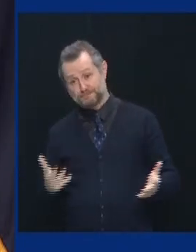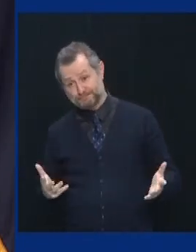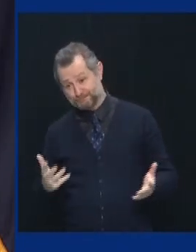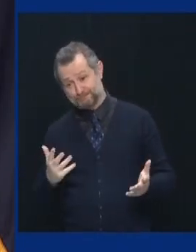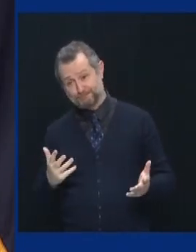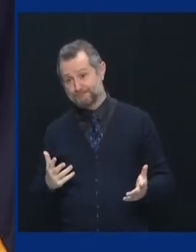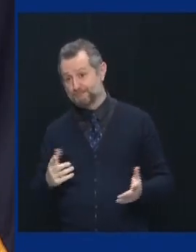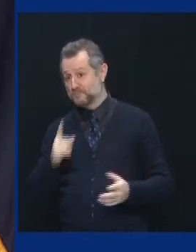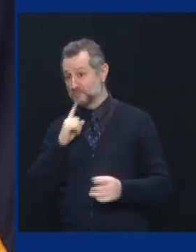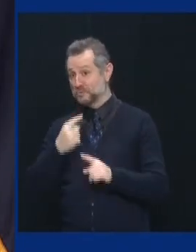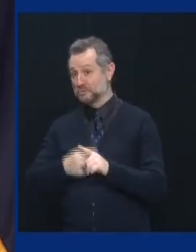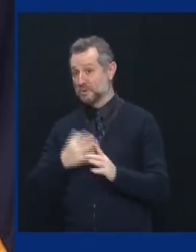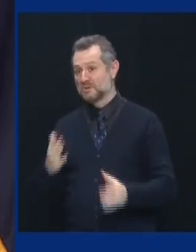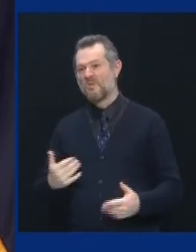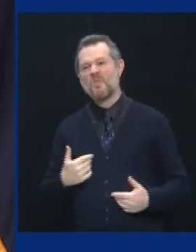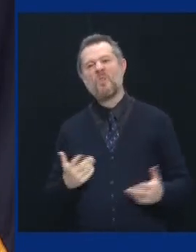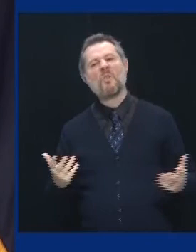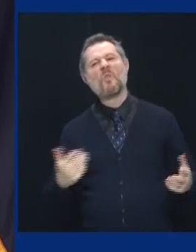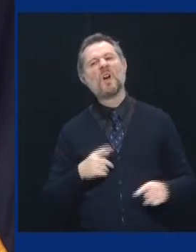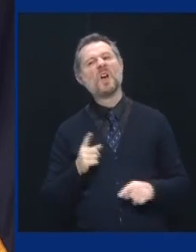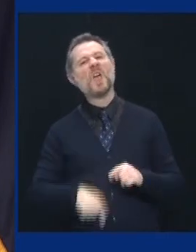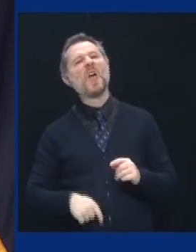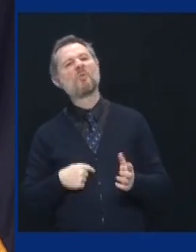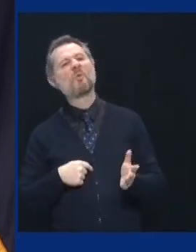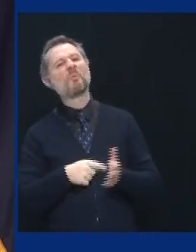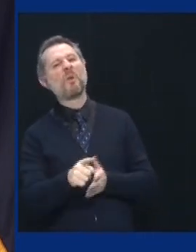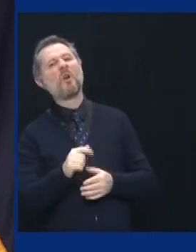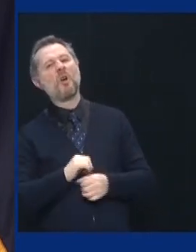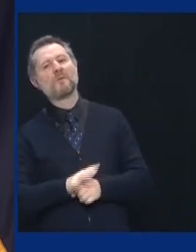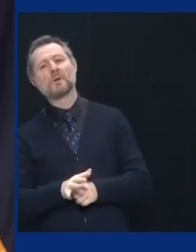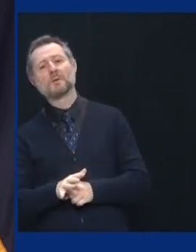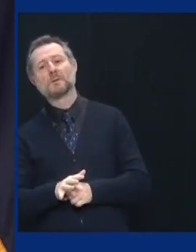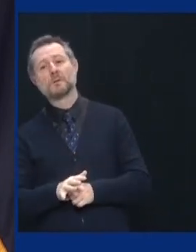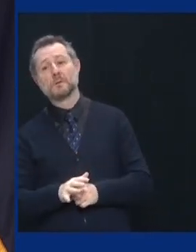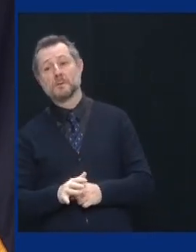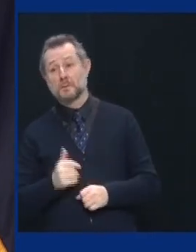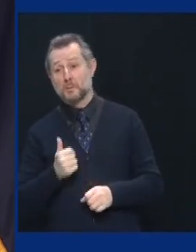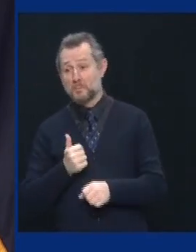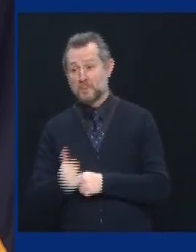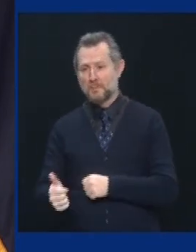hardship if you weren't paying rent before COVID, right?